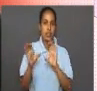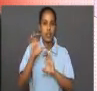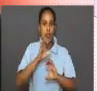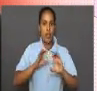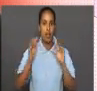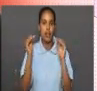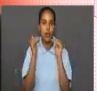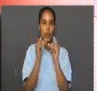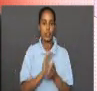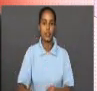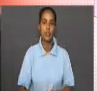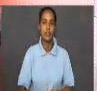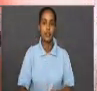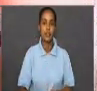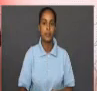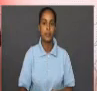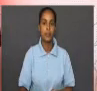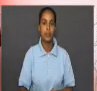chemical equation.